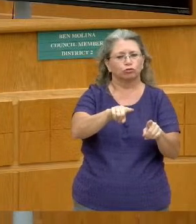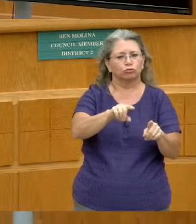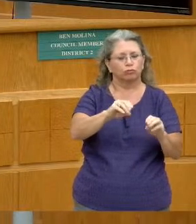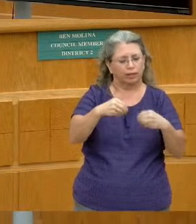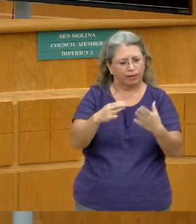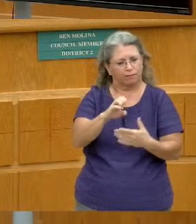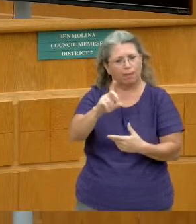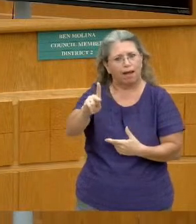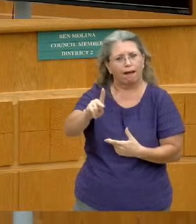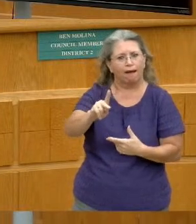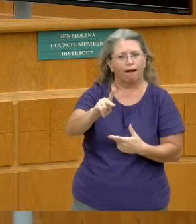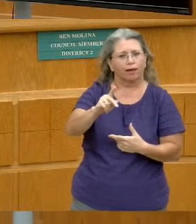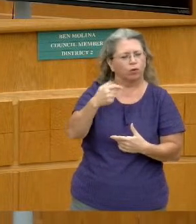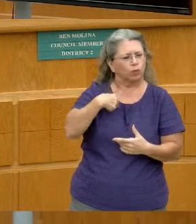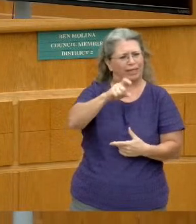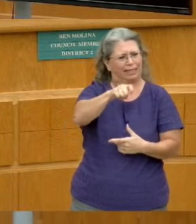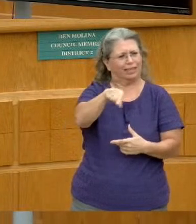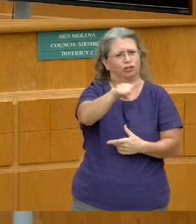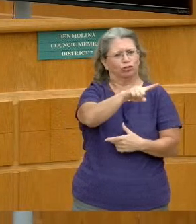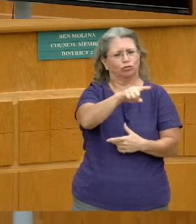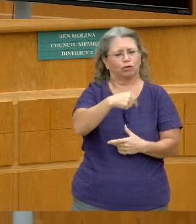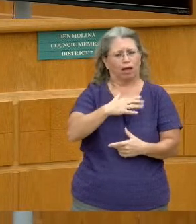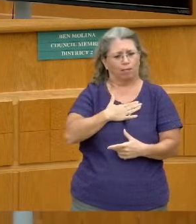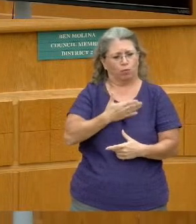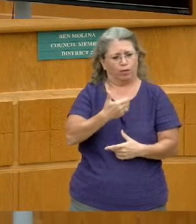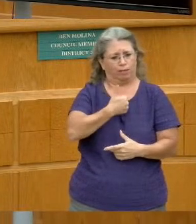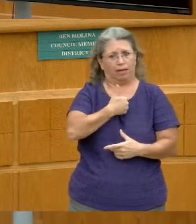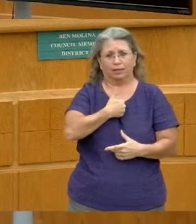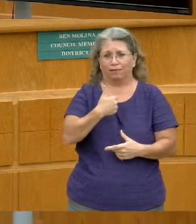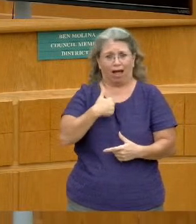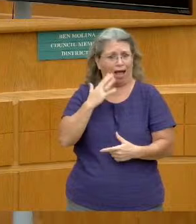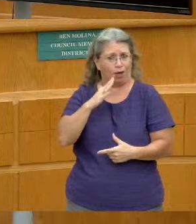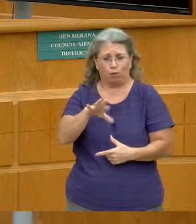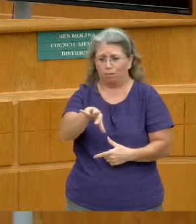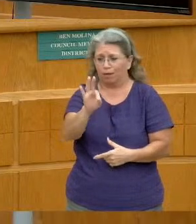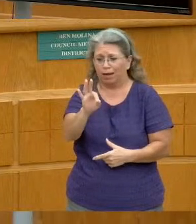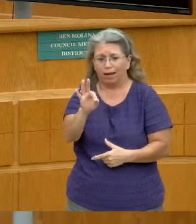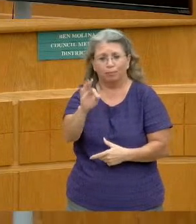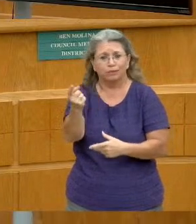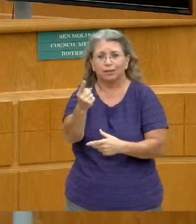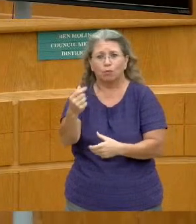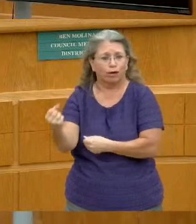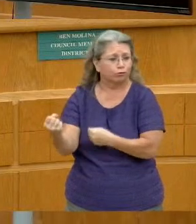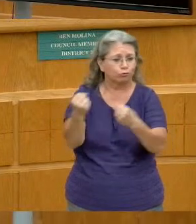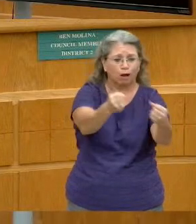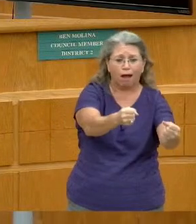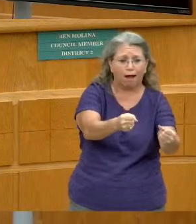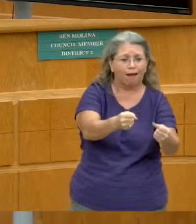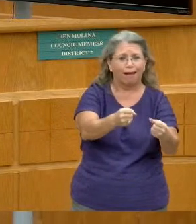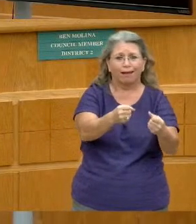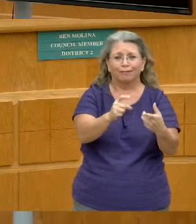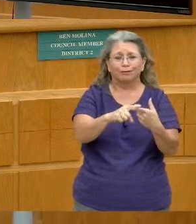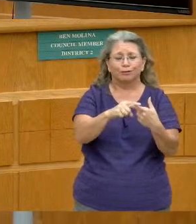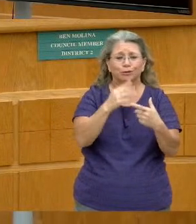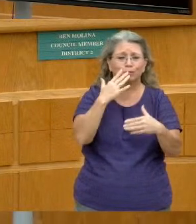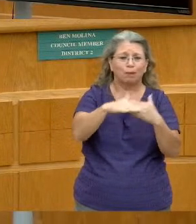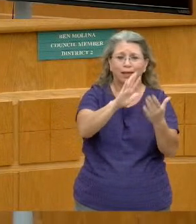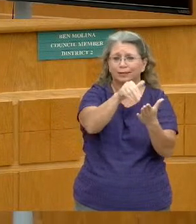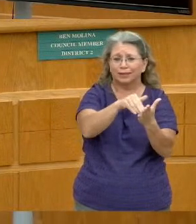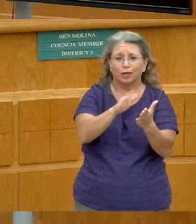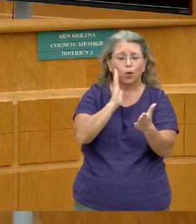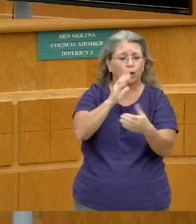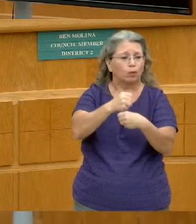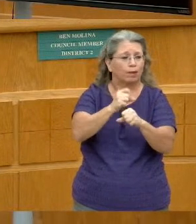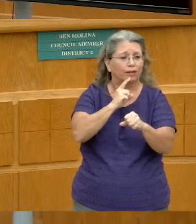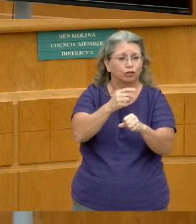willing myself to drive anybody to the blood bank. So we're going to make sure that we have rides for